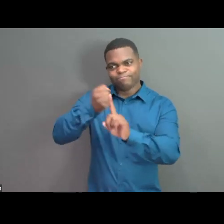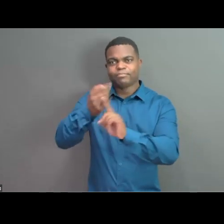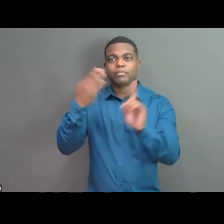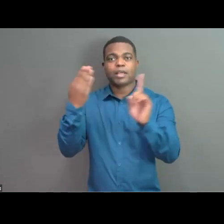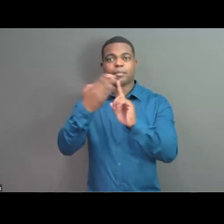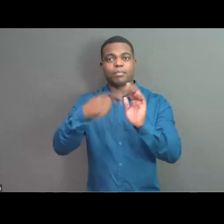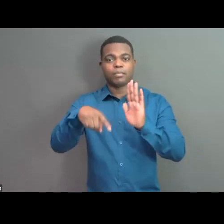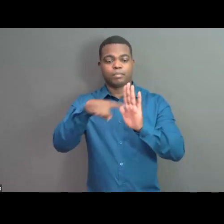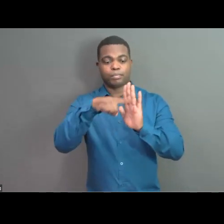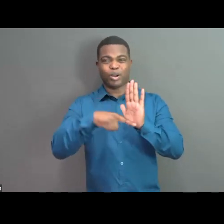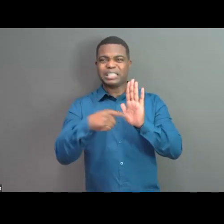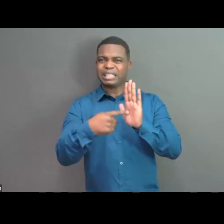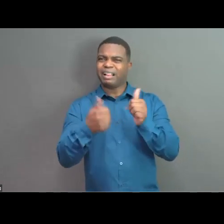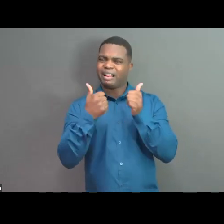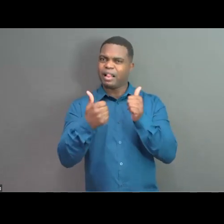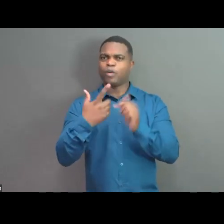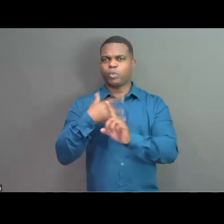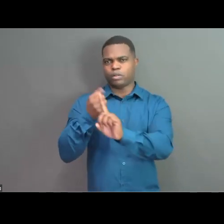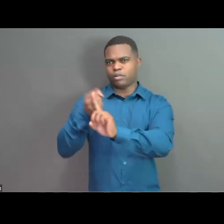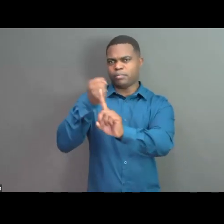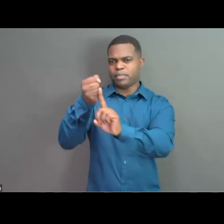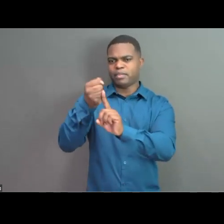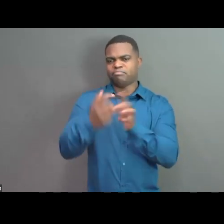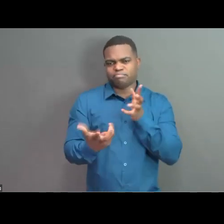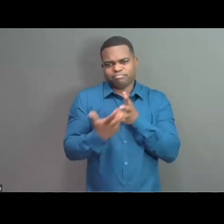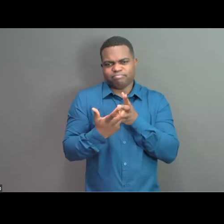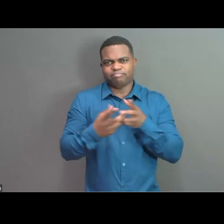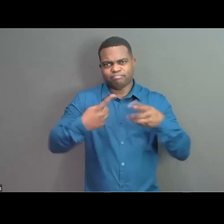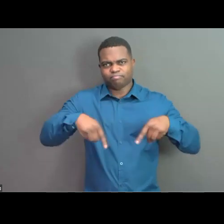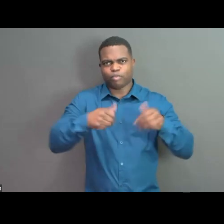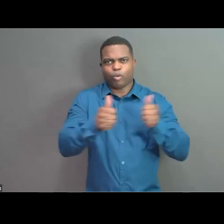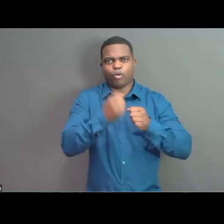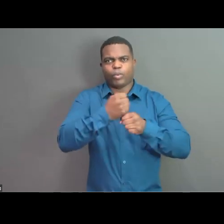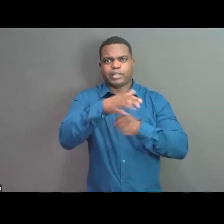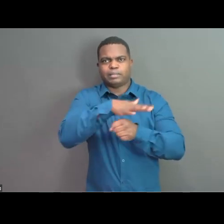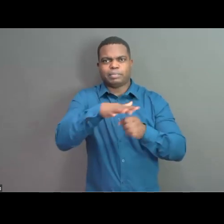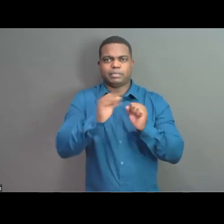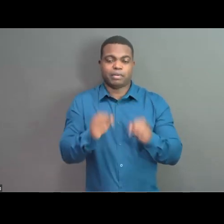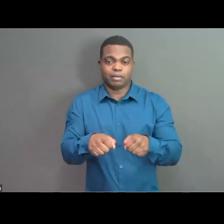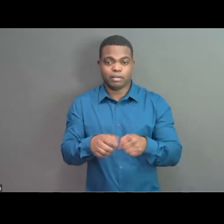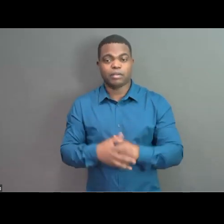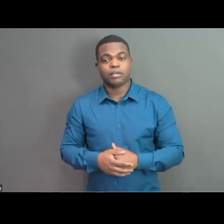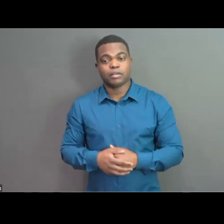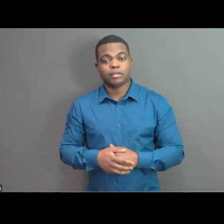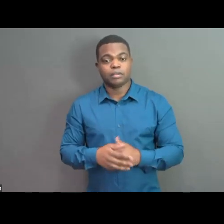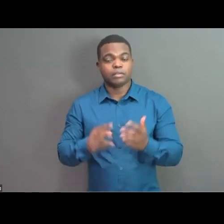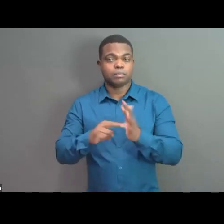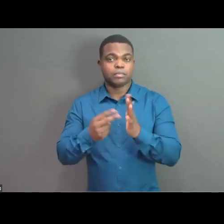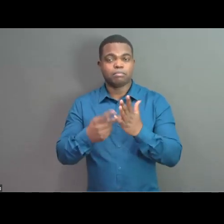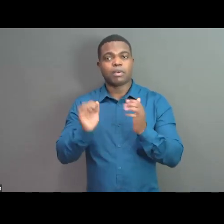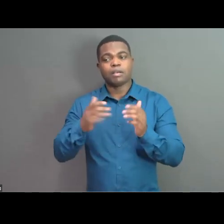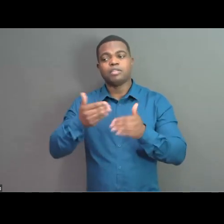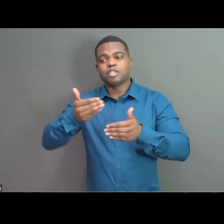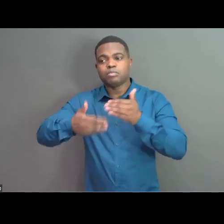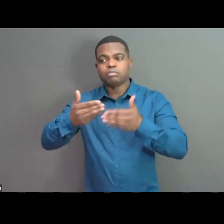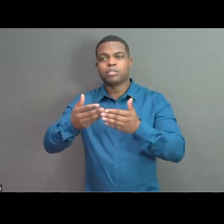places. Often municipalities ask us to help them to set up things like that, not for them actually to operate it, but